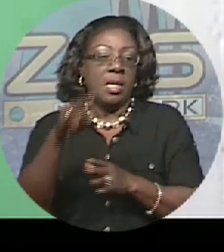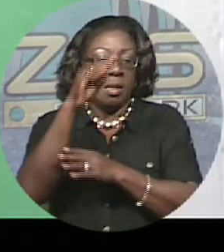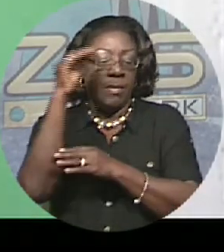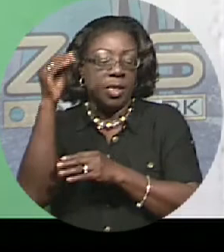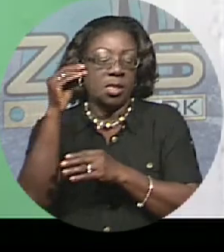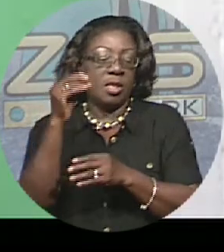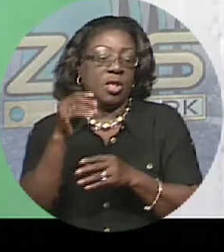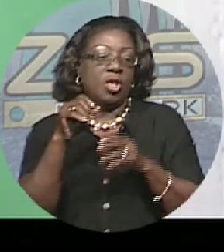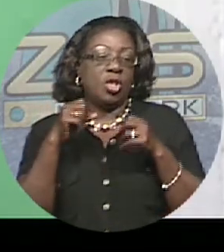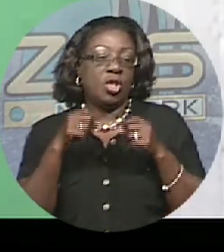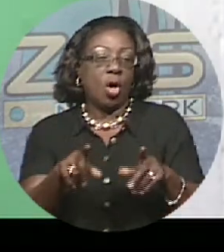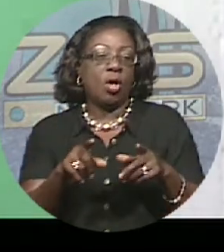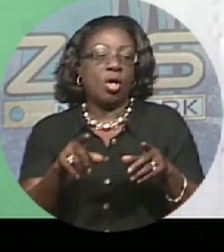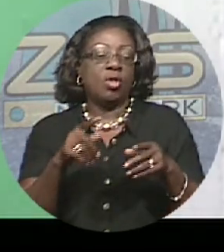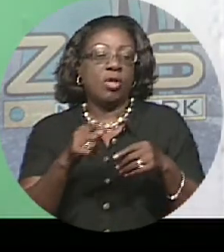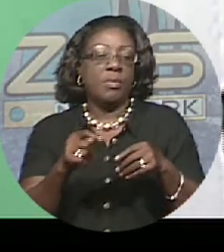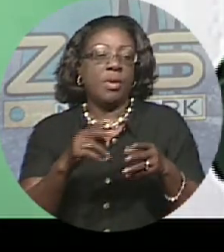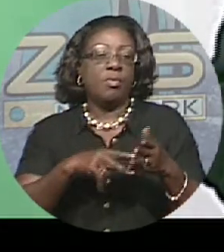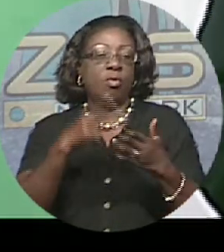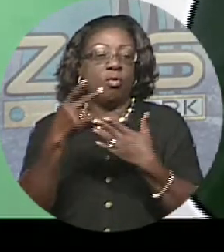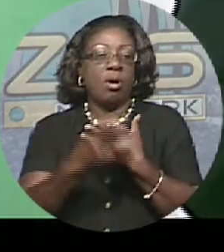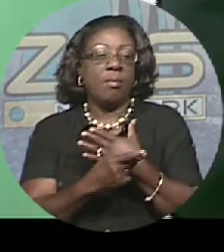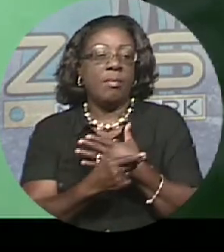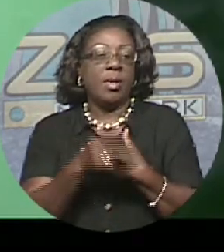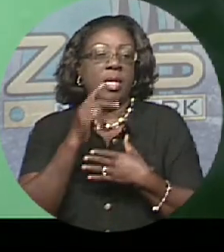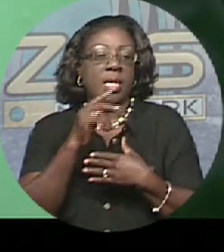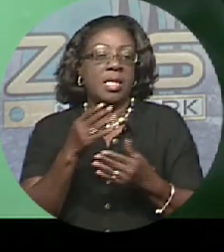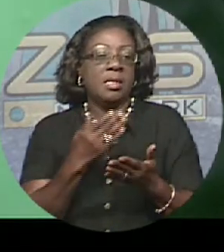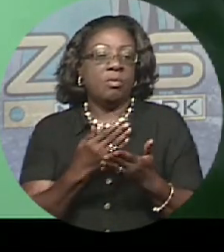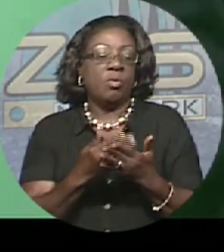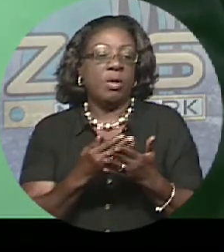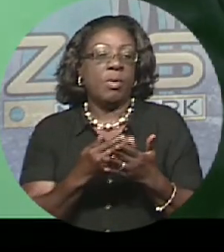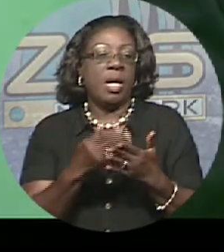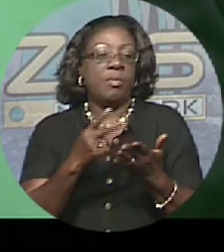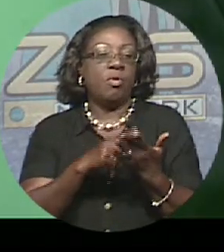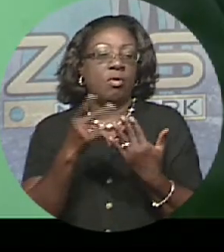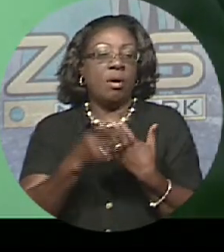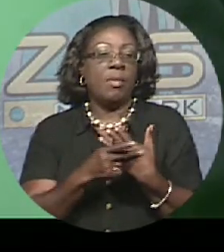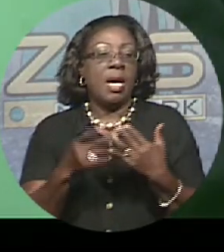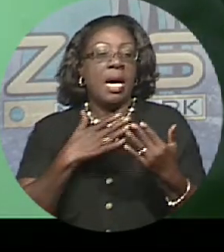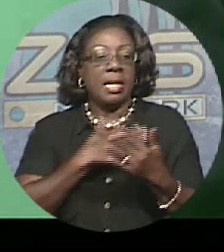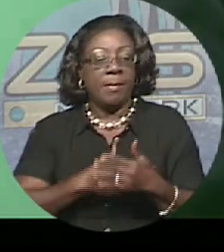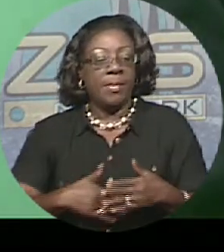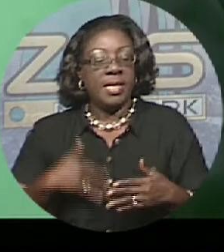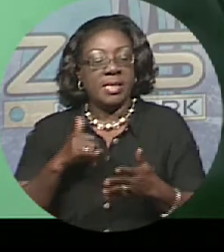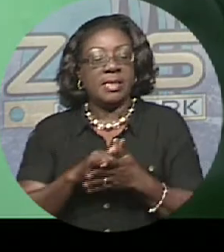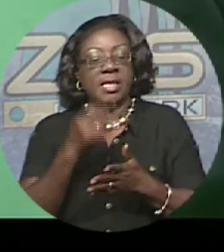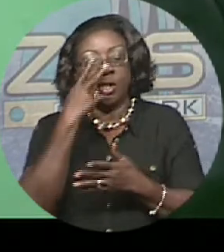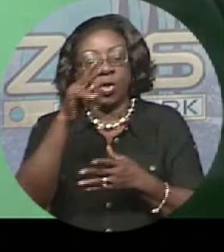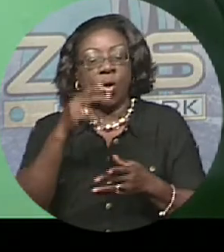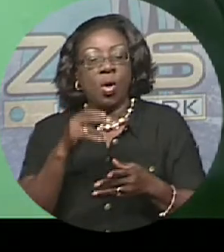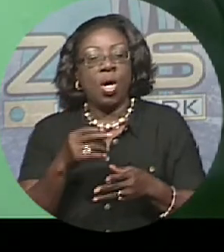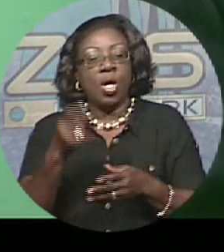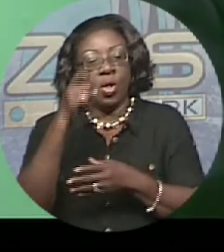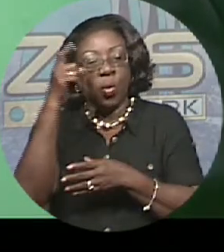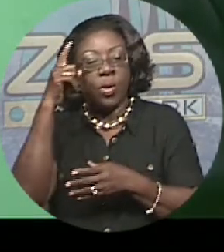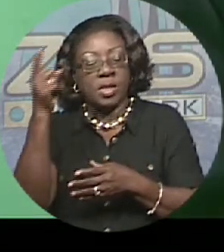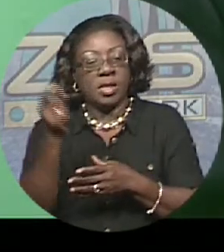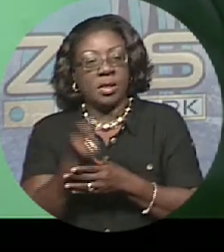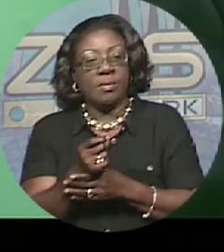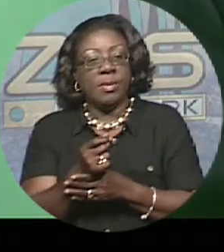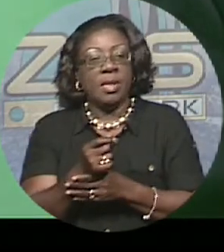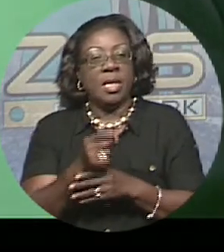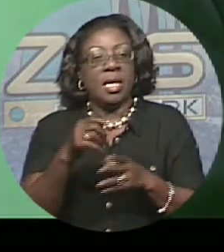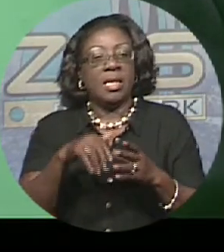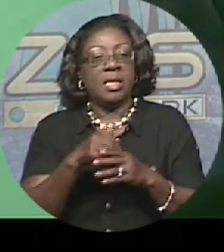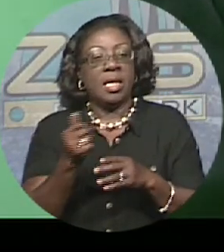Shock Treatment Program is a worthwhile program, for instance, and I am pleased that he saw the wisdom in abandoning the very questionable